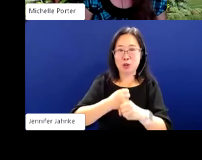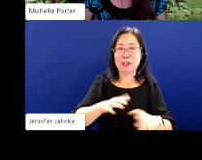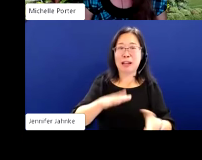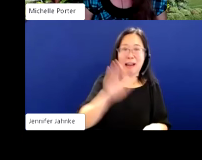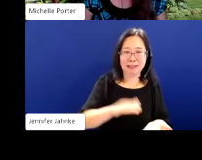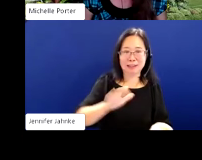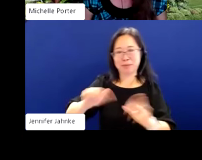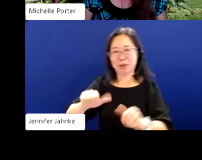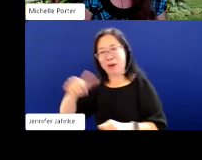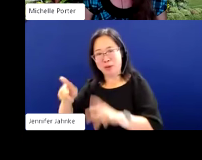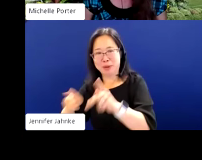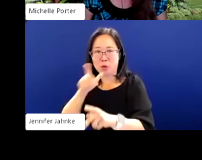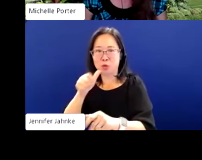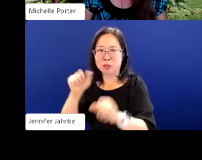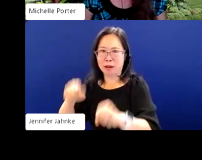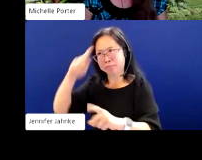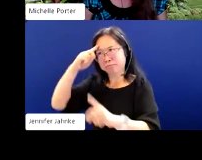not.